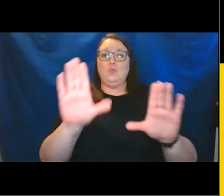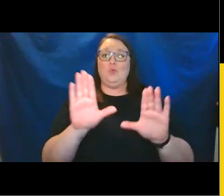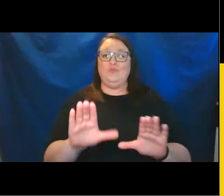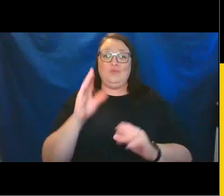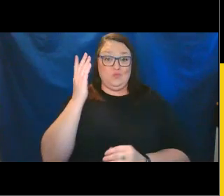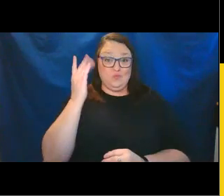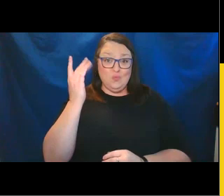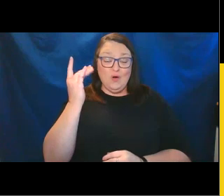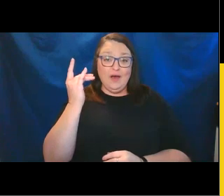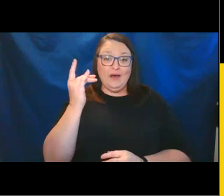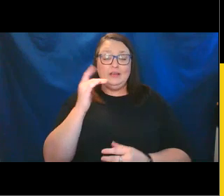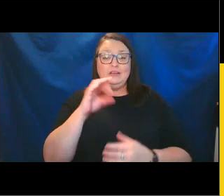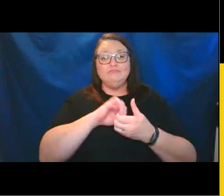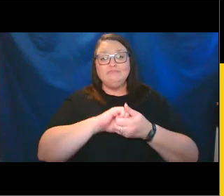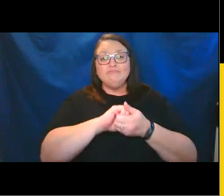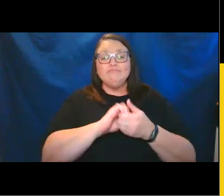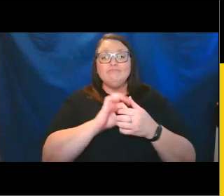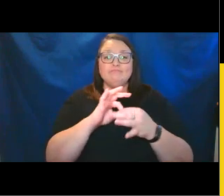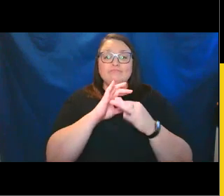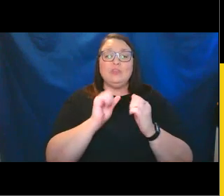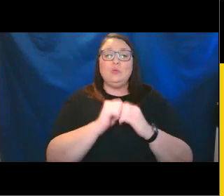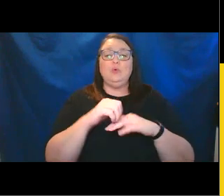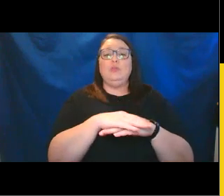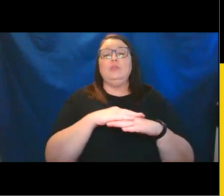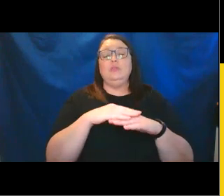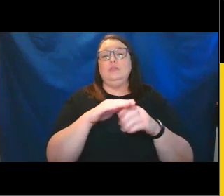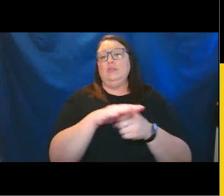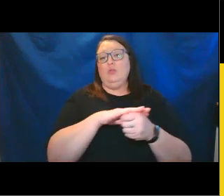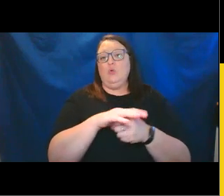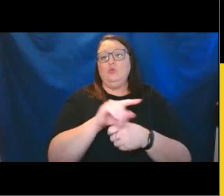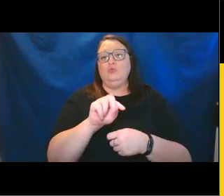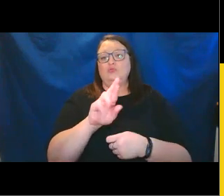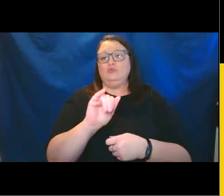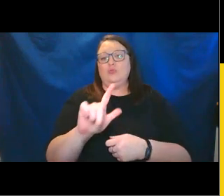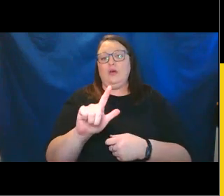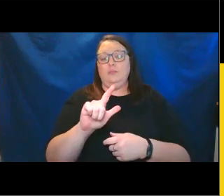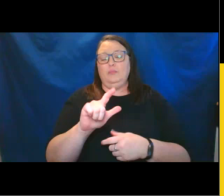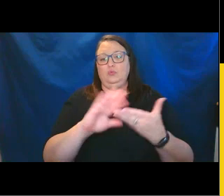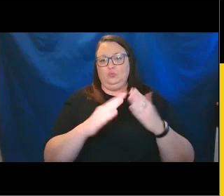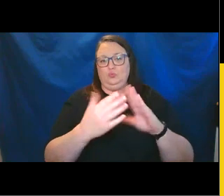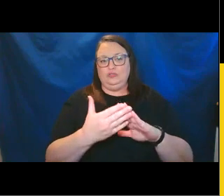in partnership and collaboration with local tribal communities. Slide.